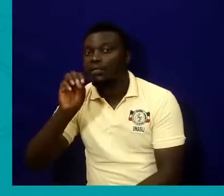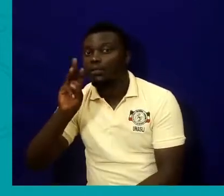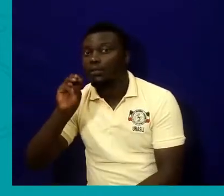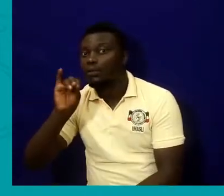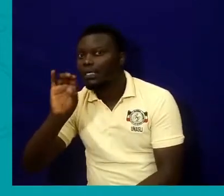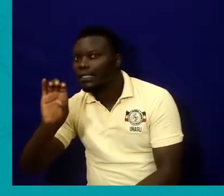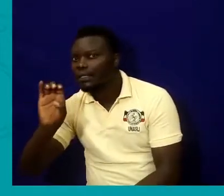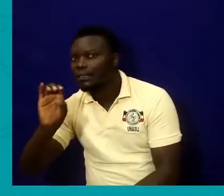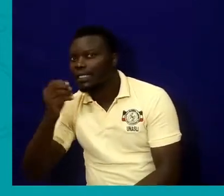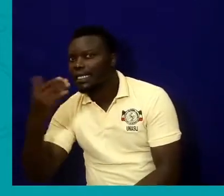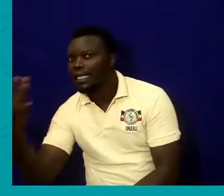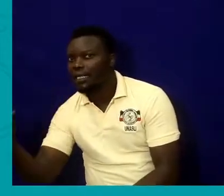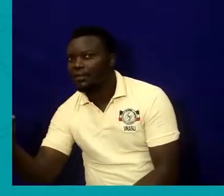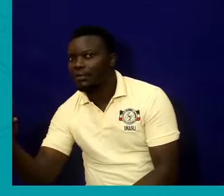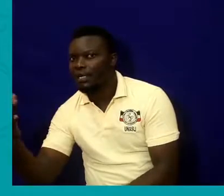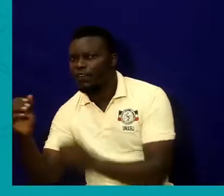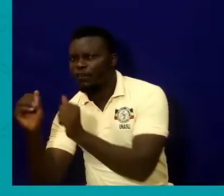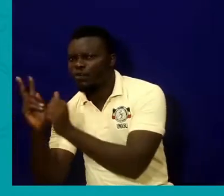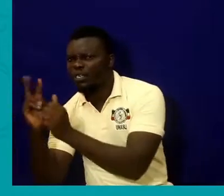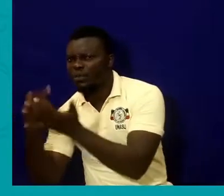atomic number of 12,